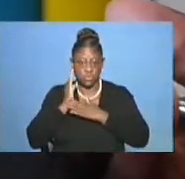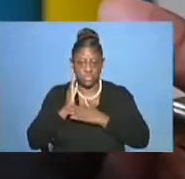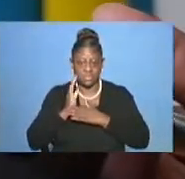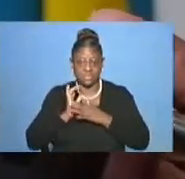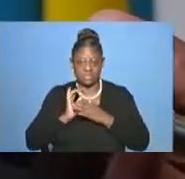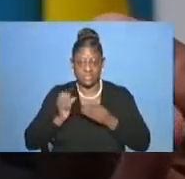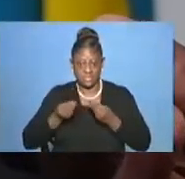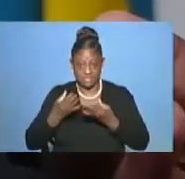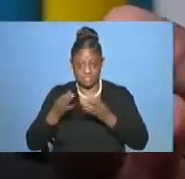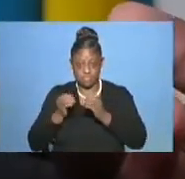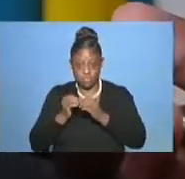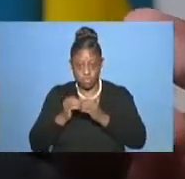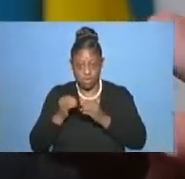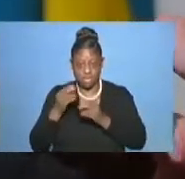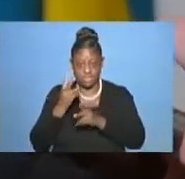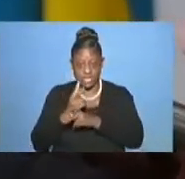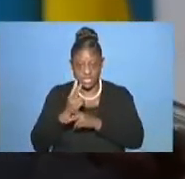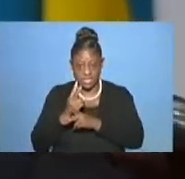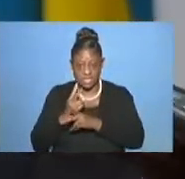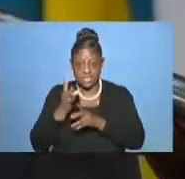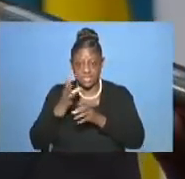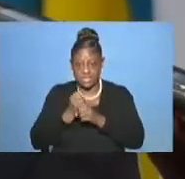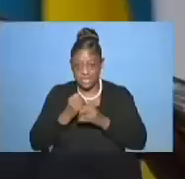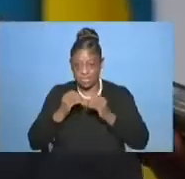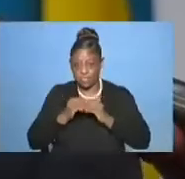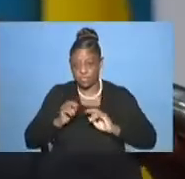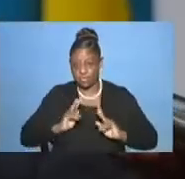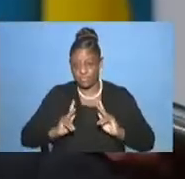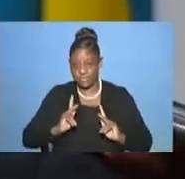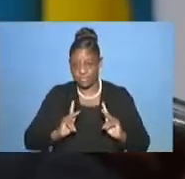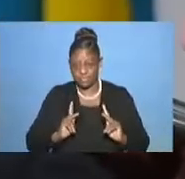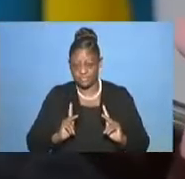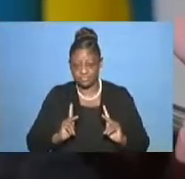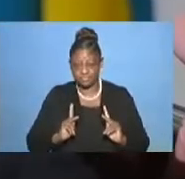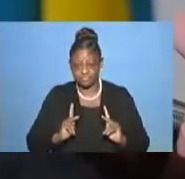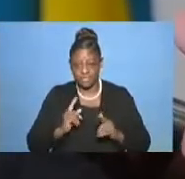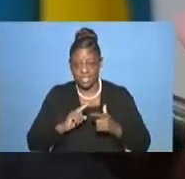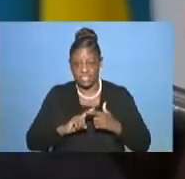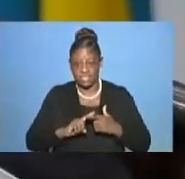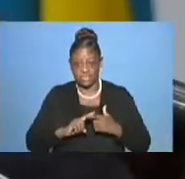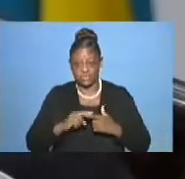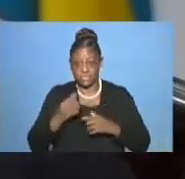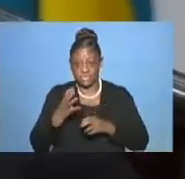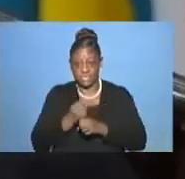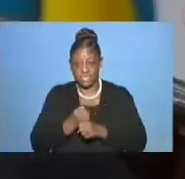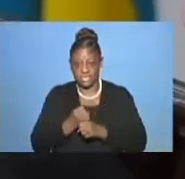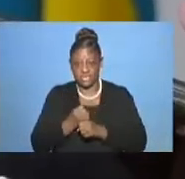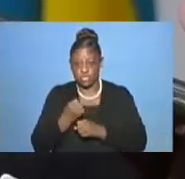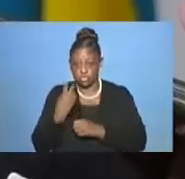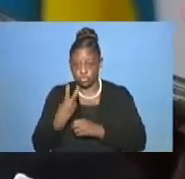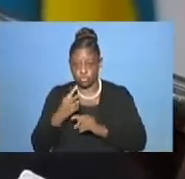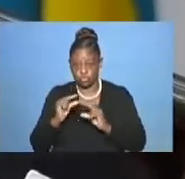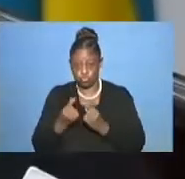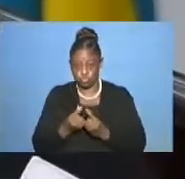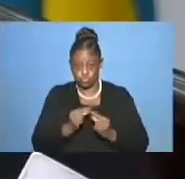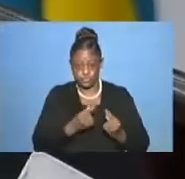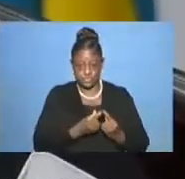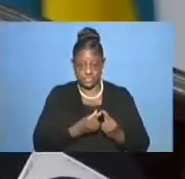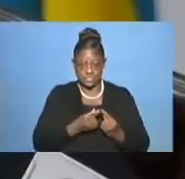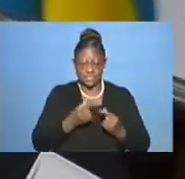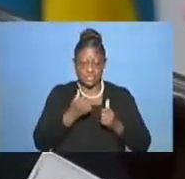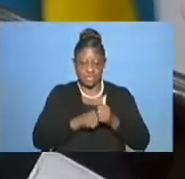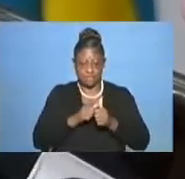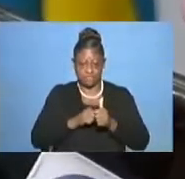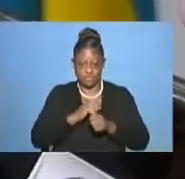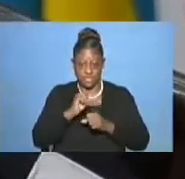vehicles we give them. We're recruiting more police officers. We aim to recruit at least 2 classes a year. And so we'll give them